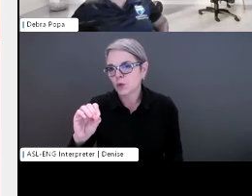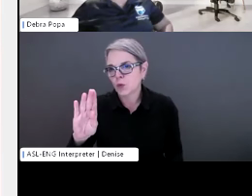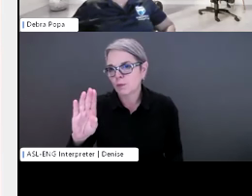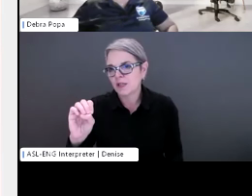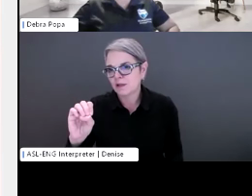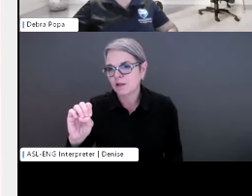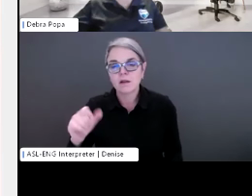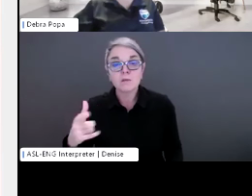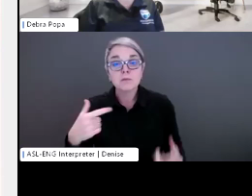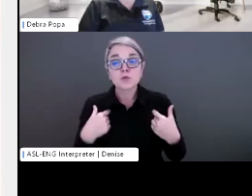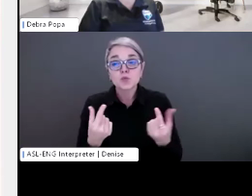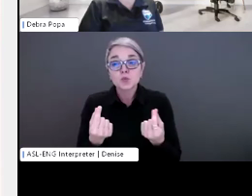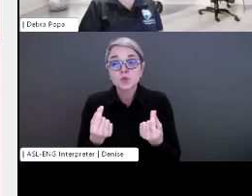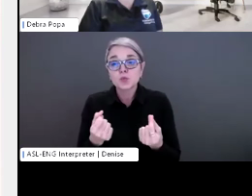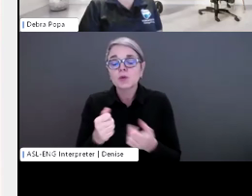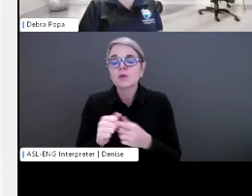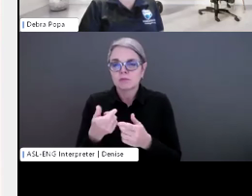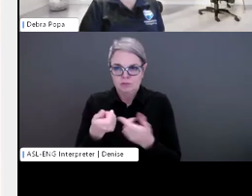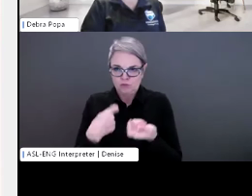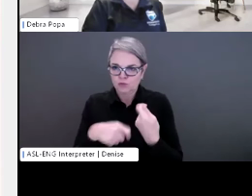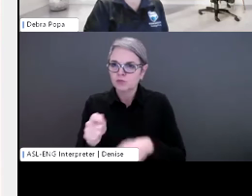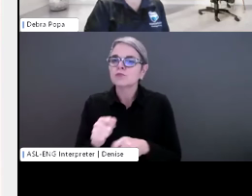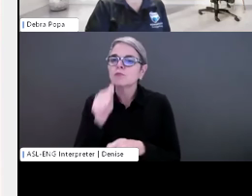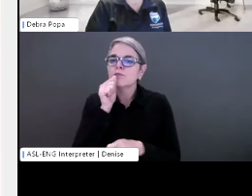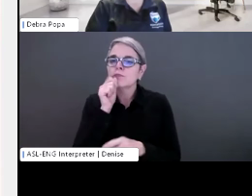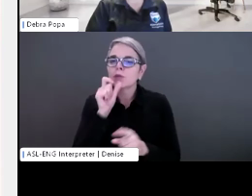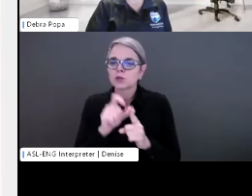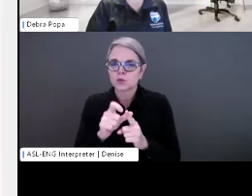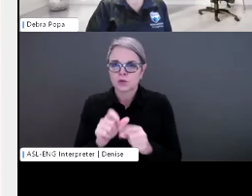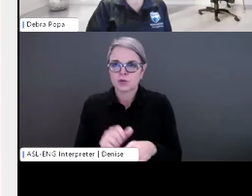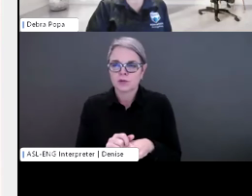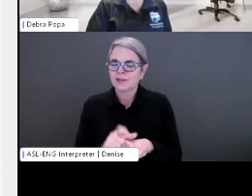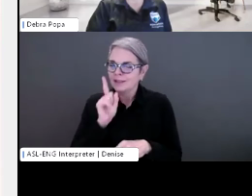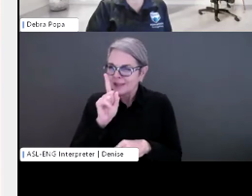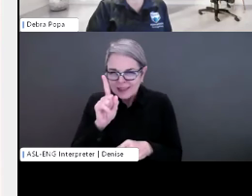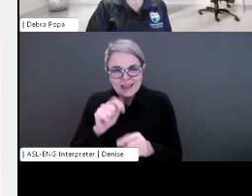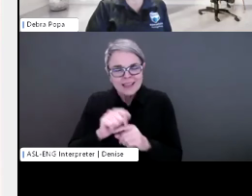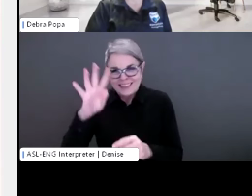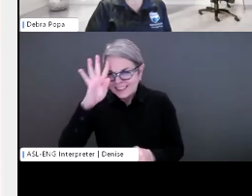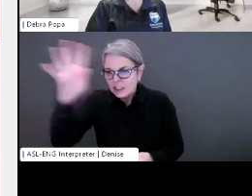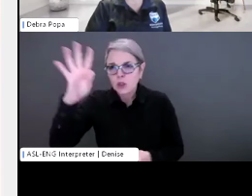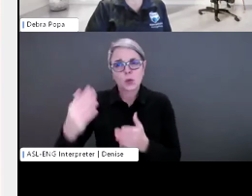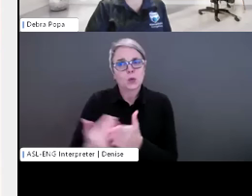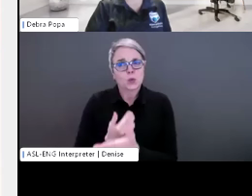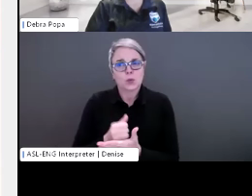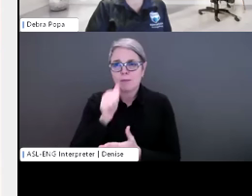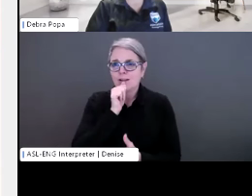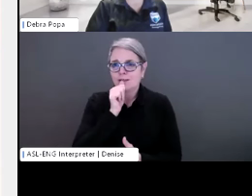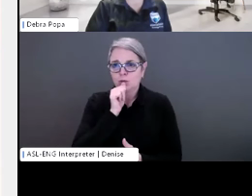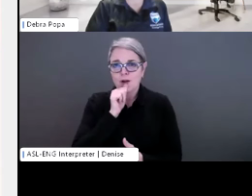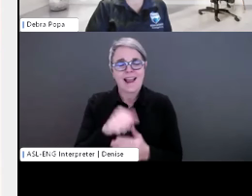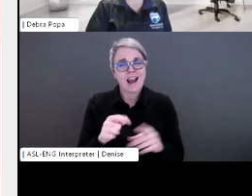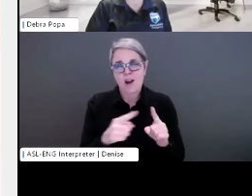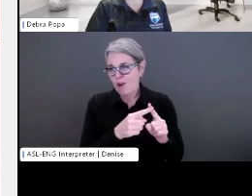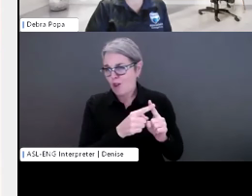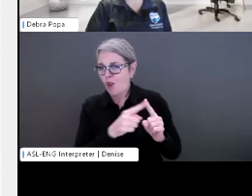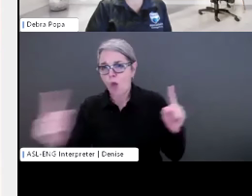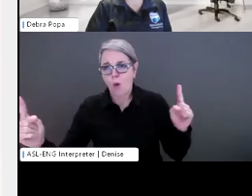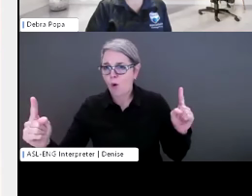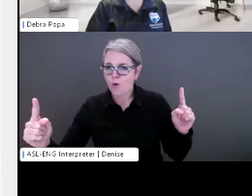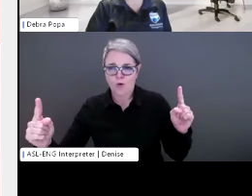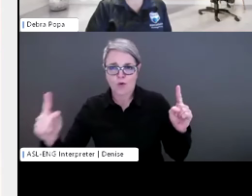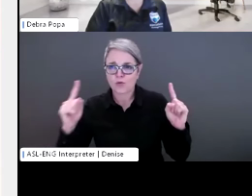password, right? Make sure that you choose a password that has not been used before, and make sure that it's long, and